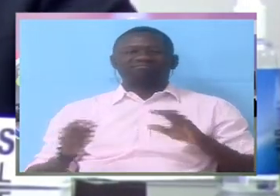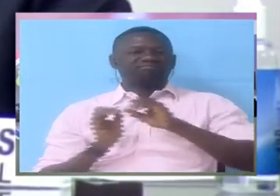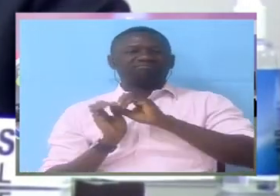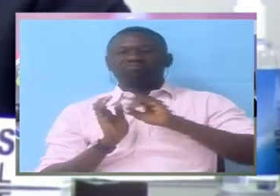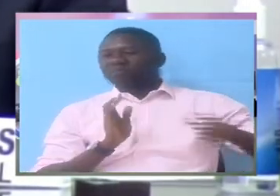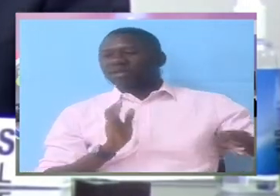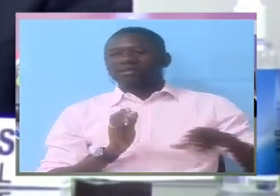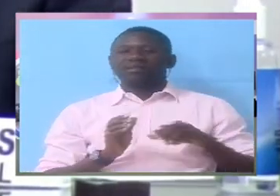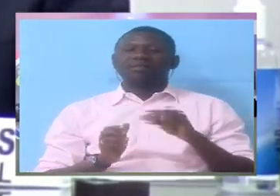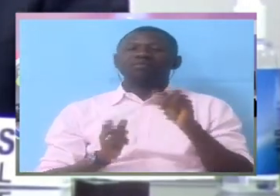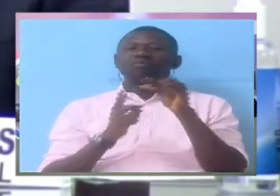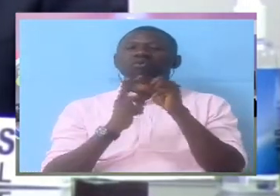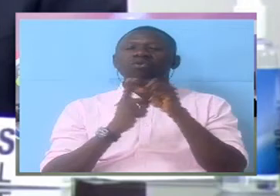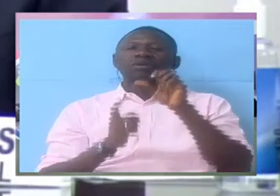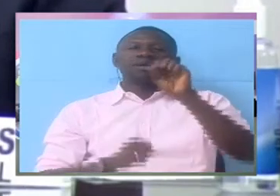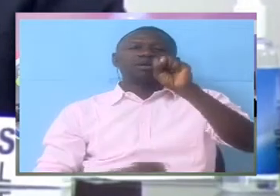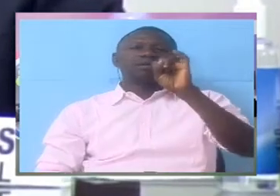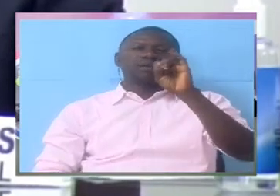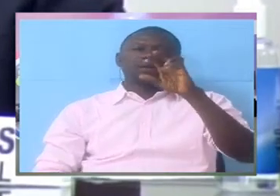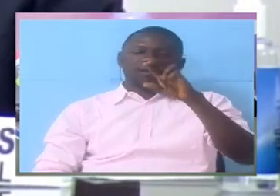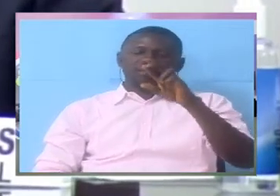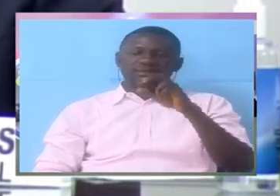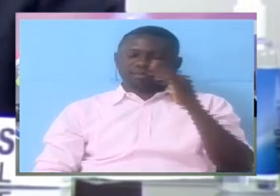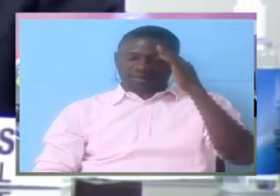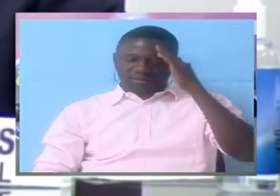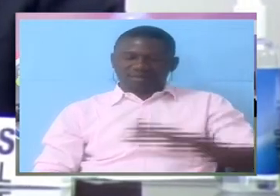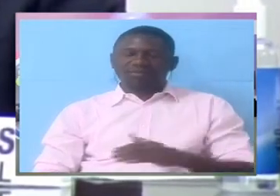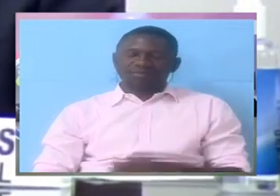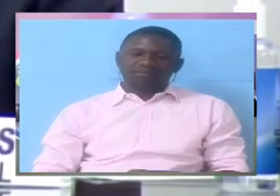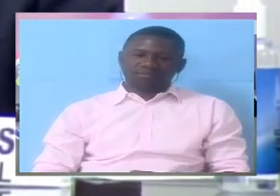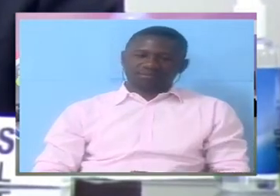and thank you very much. Okay. Thanks for understanding.